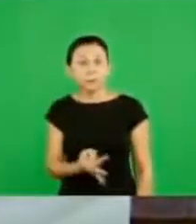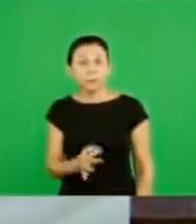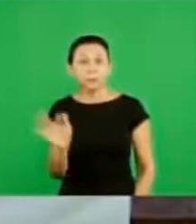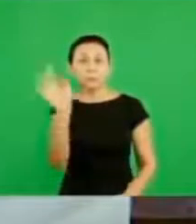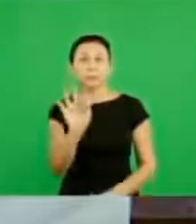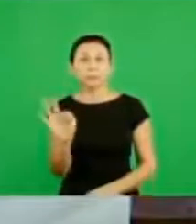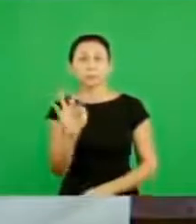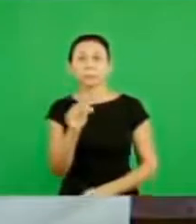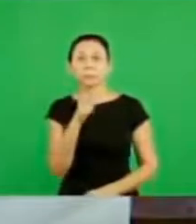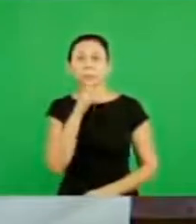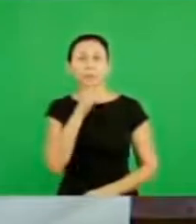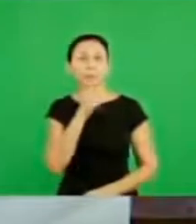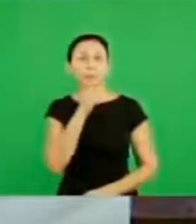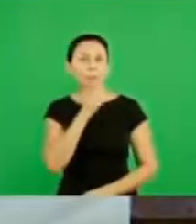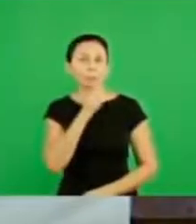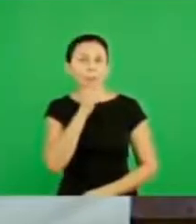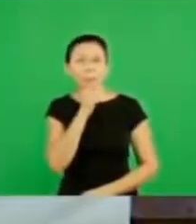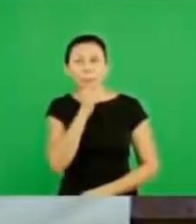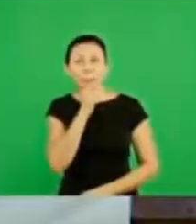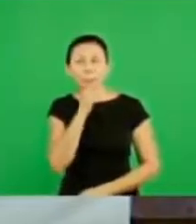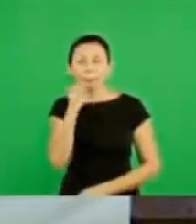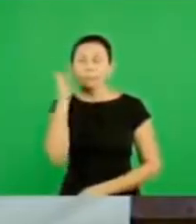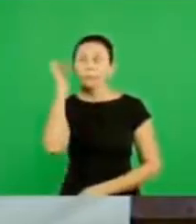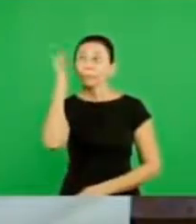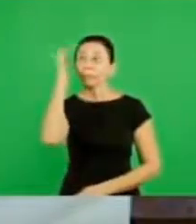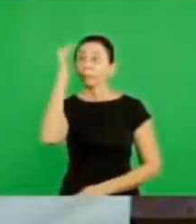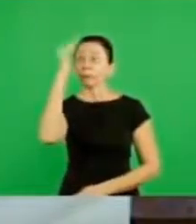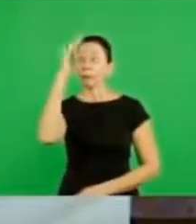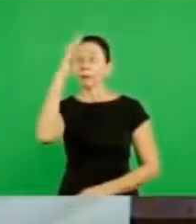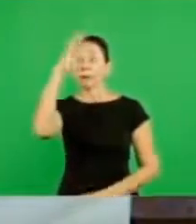200 people, we see 98% of people